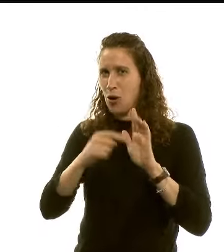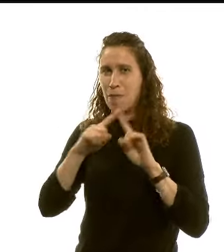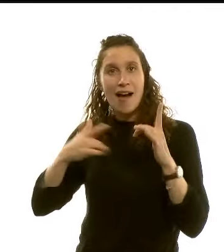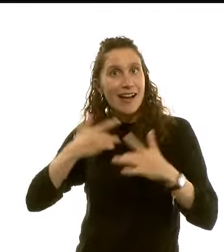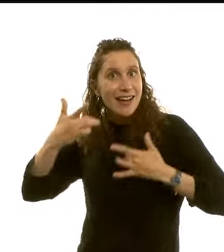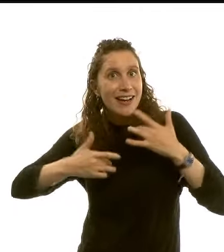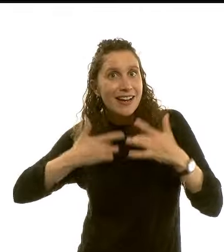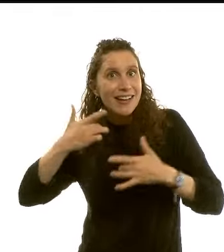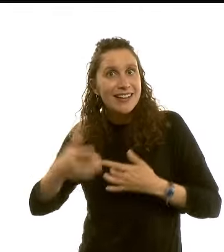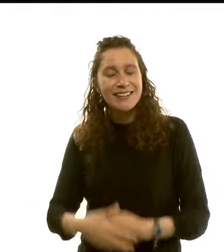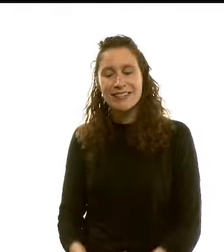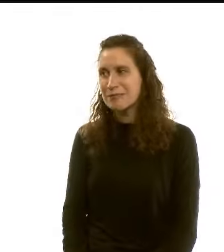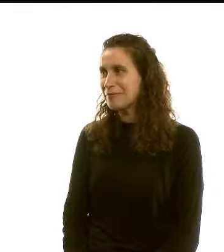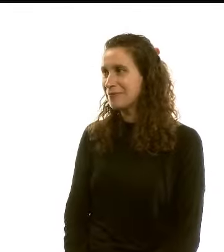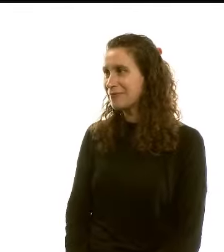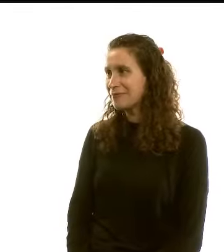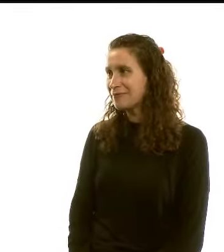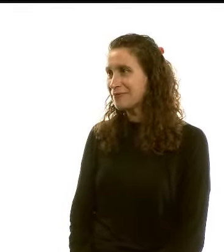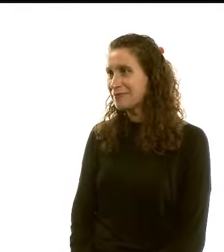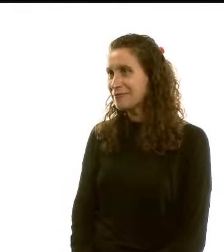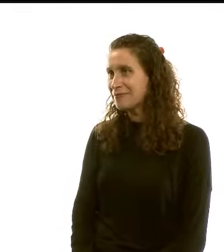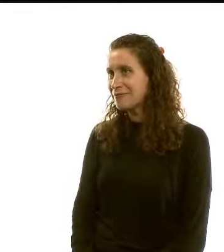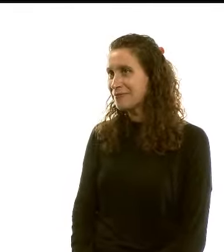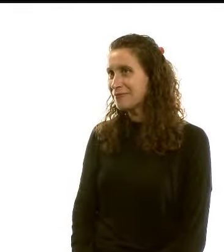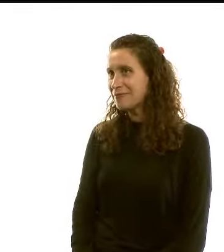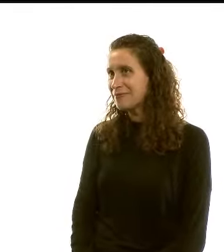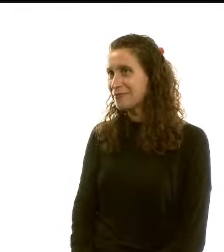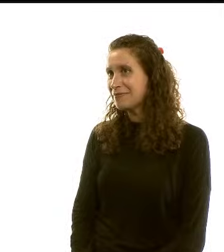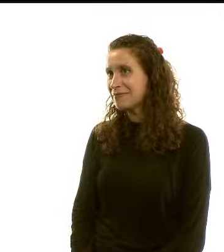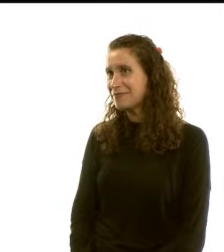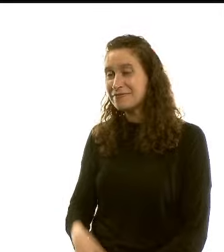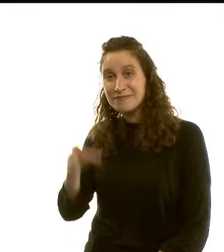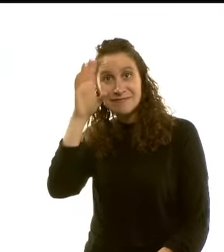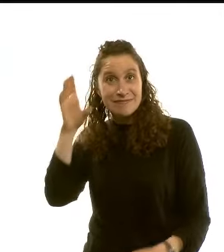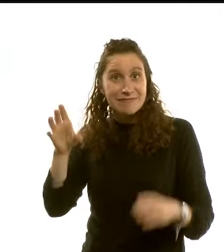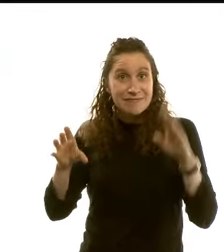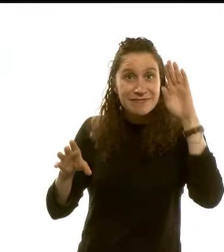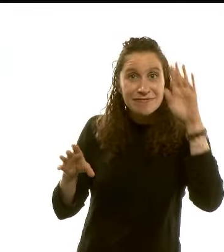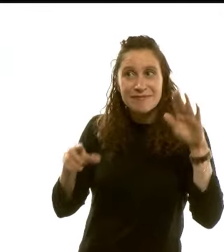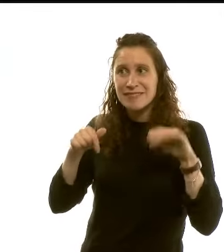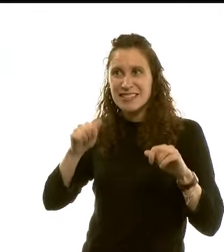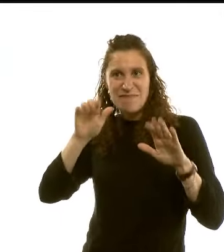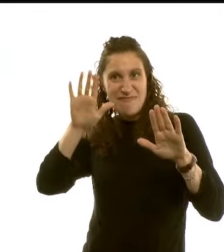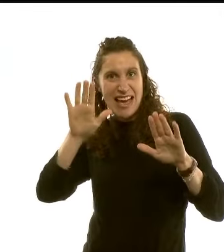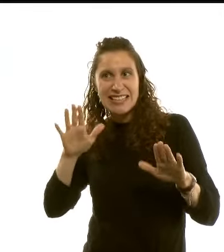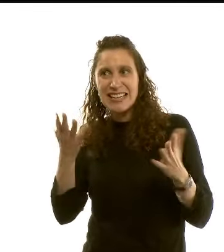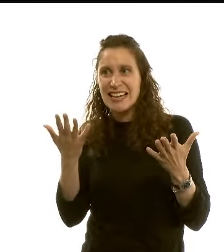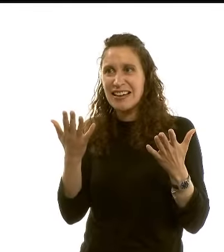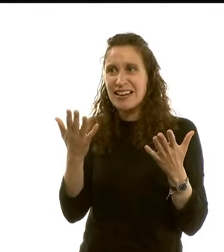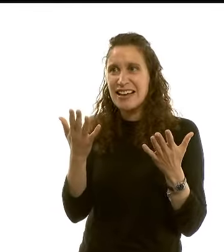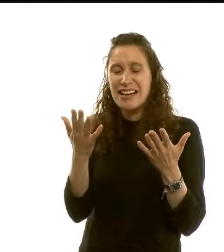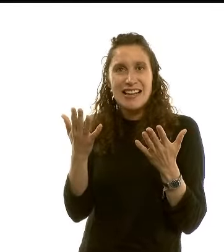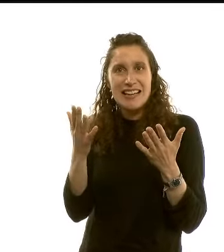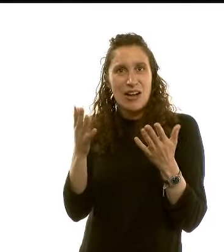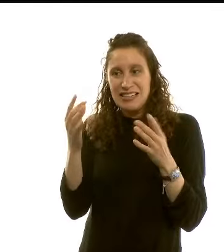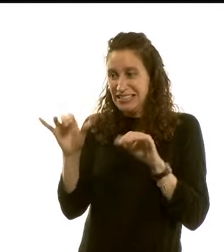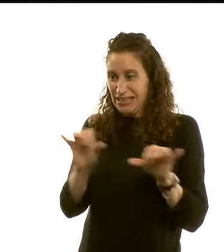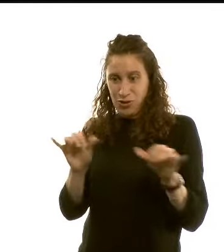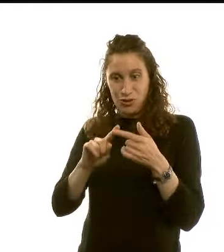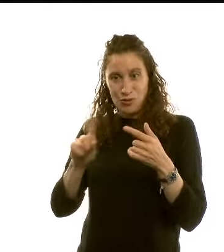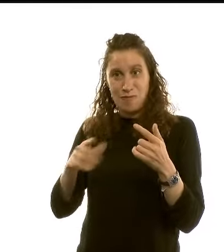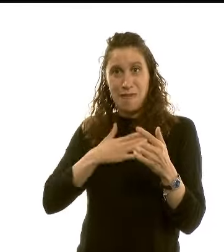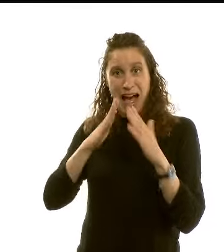excited. Hello? Oh, hey. Hey, Kat. This Welcome. is amazing. It's almost like my home from childhood. I think